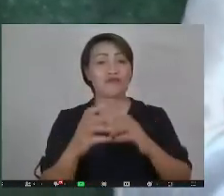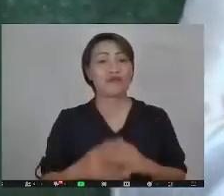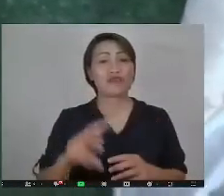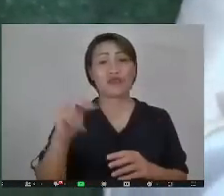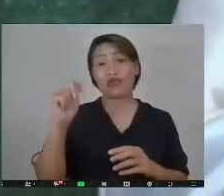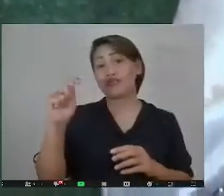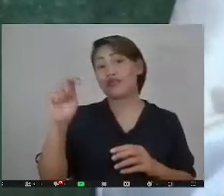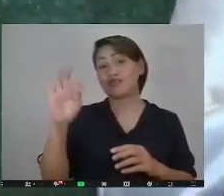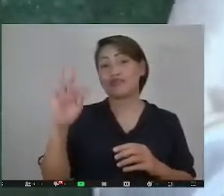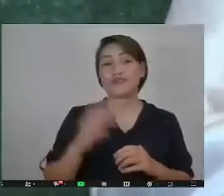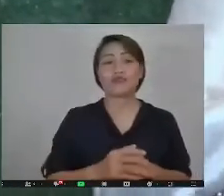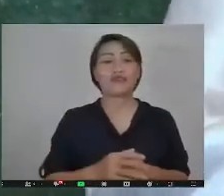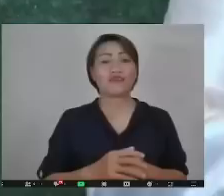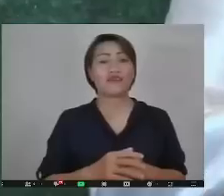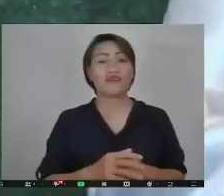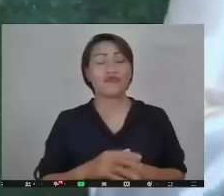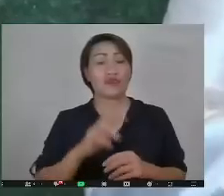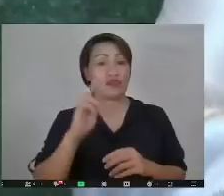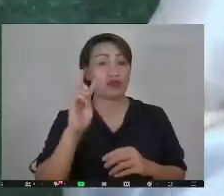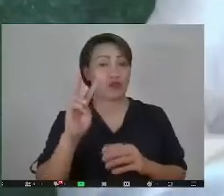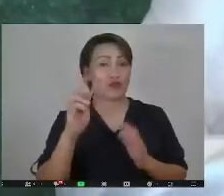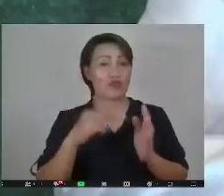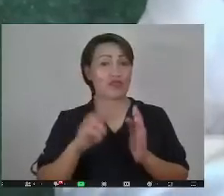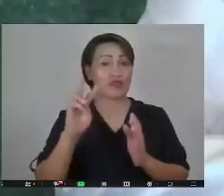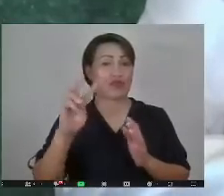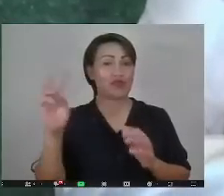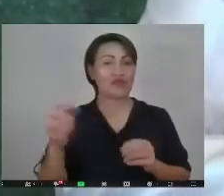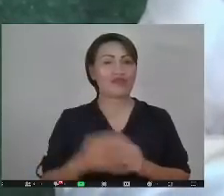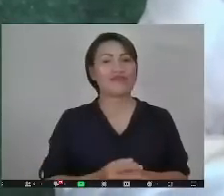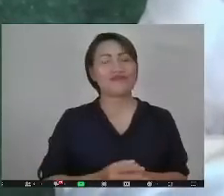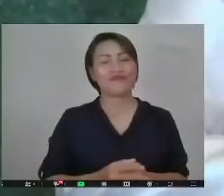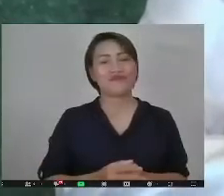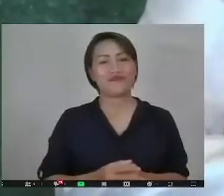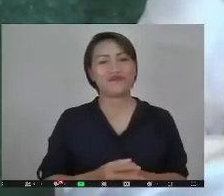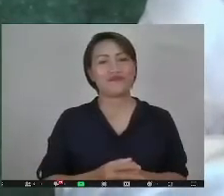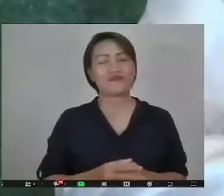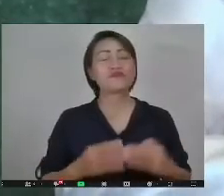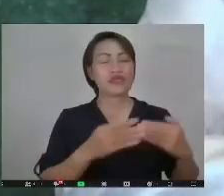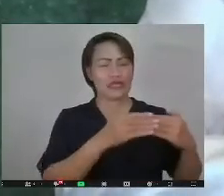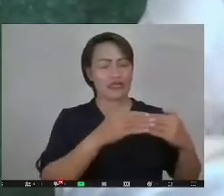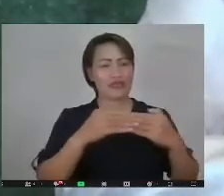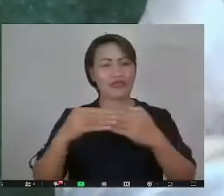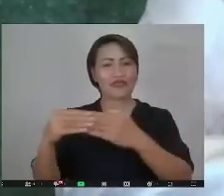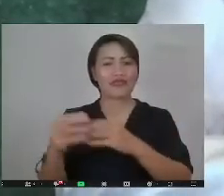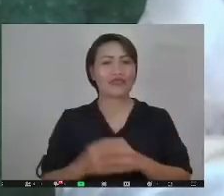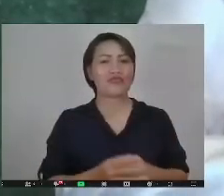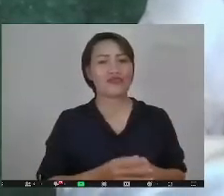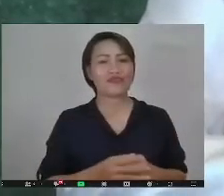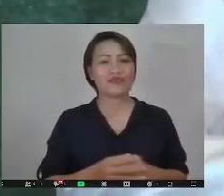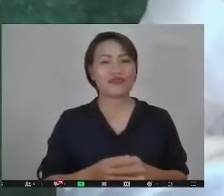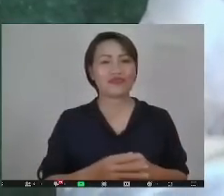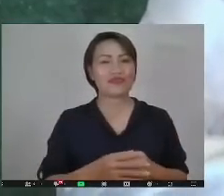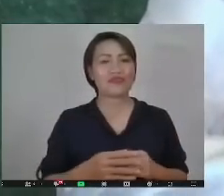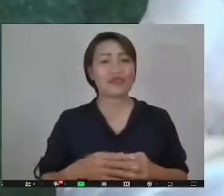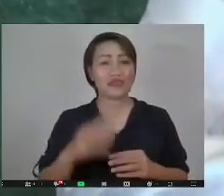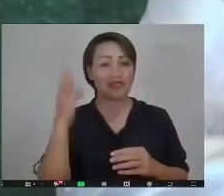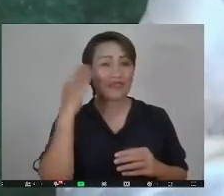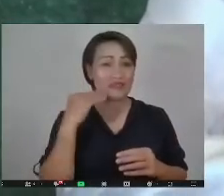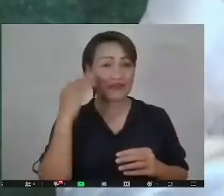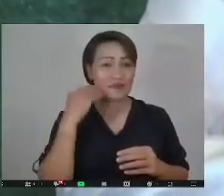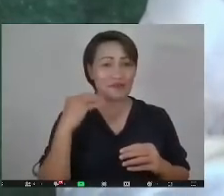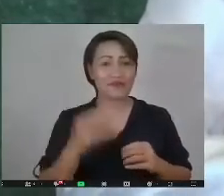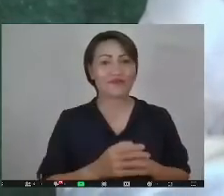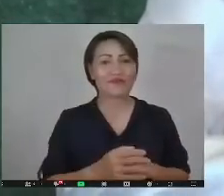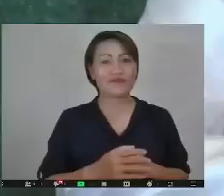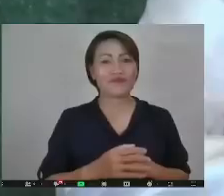depednstf2022.com and was designed by WavePlay, a leader in interactive event experiences in the Philippines. WavePlay Interactive